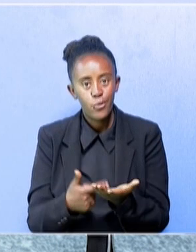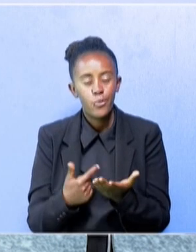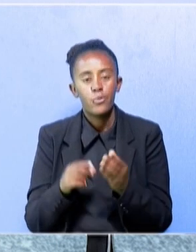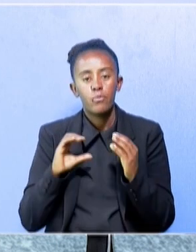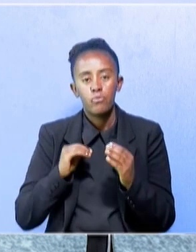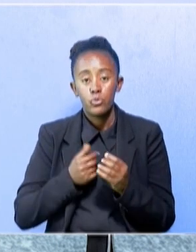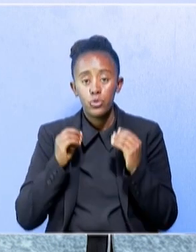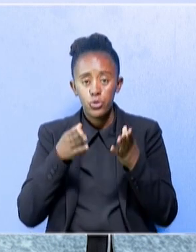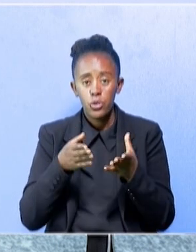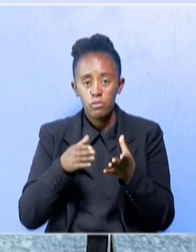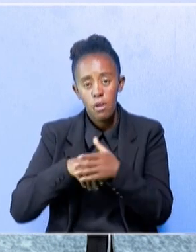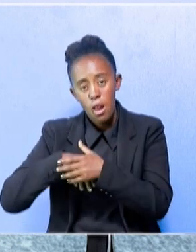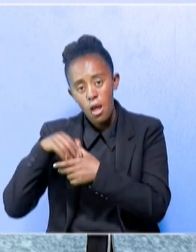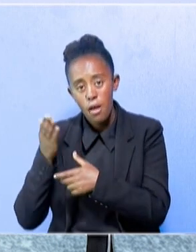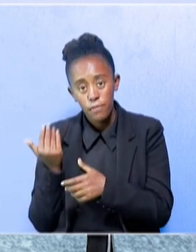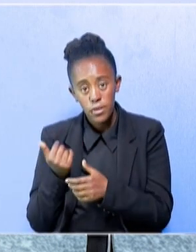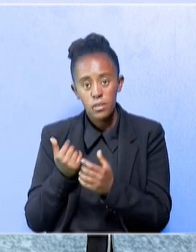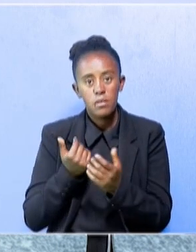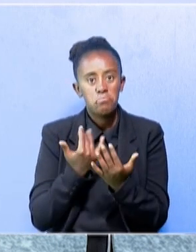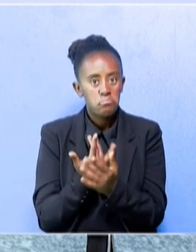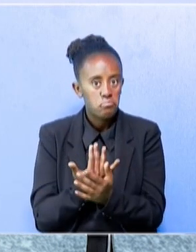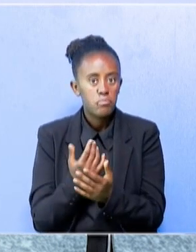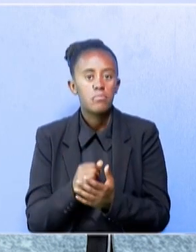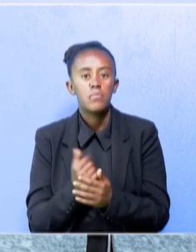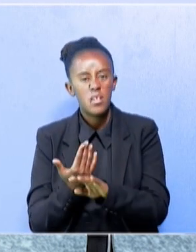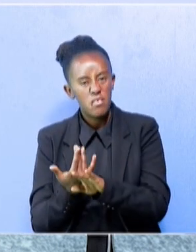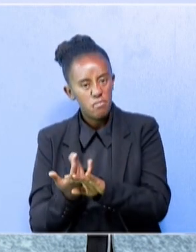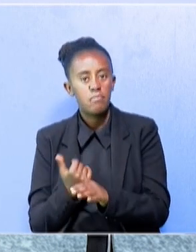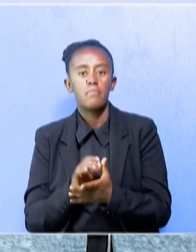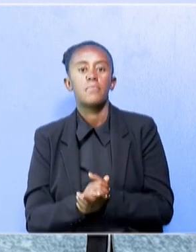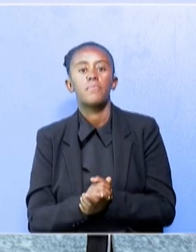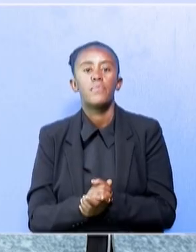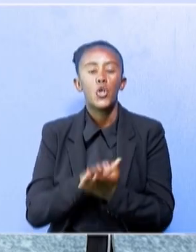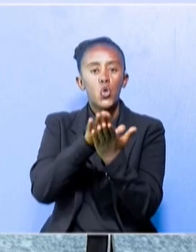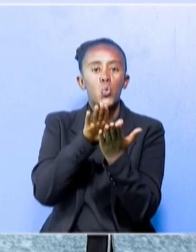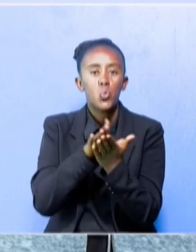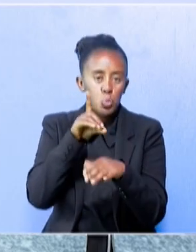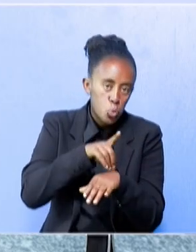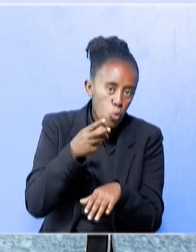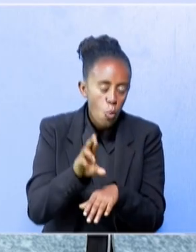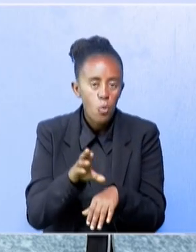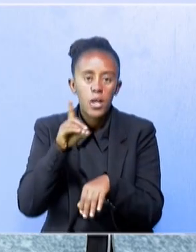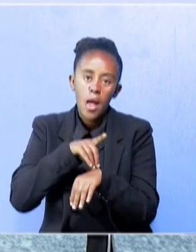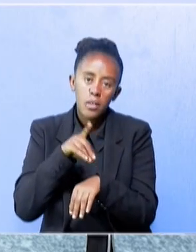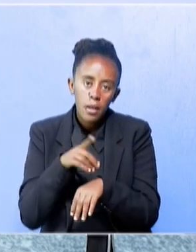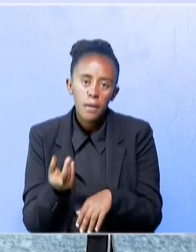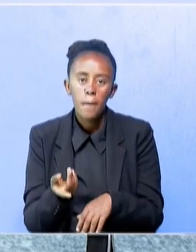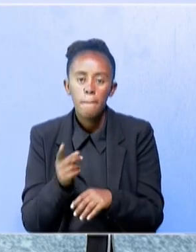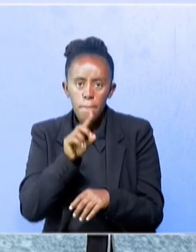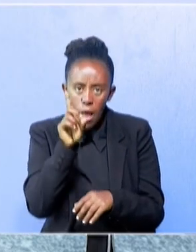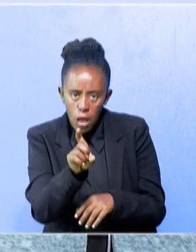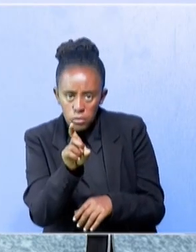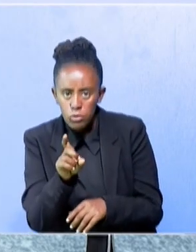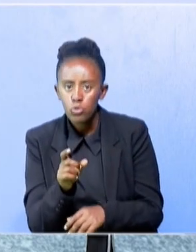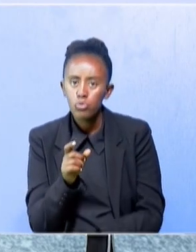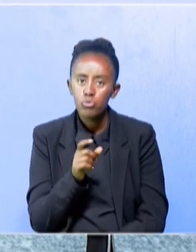early. Yeah. If somebody asked you, or the school principal, or the director asked